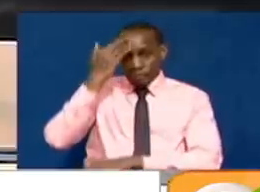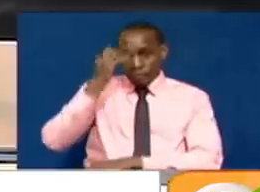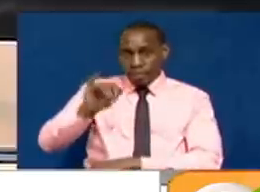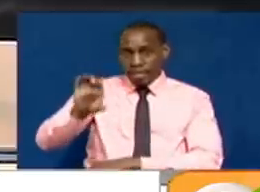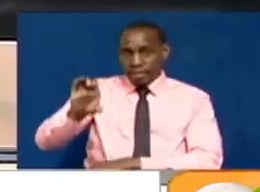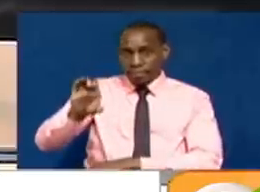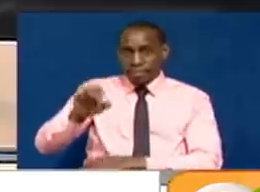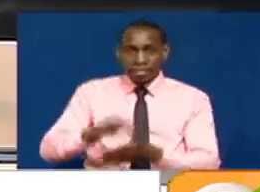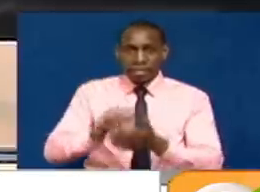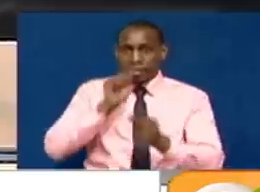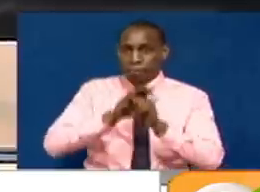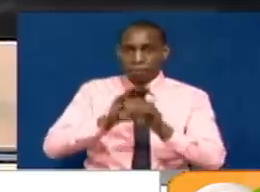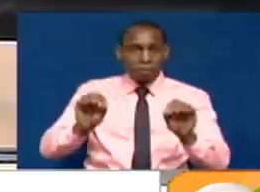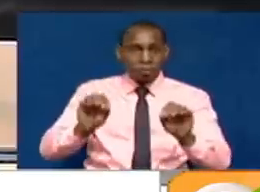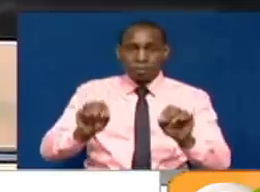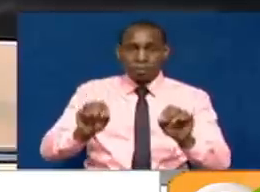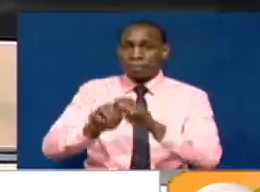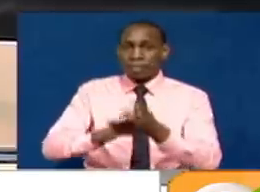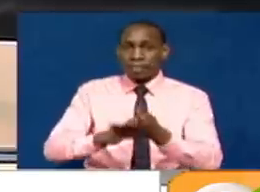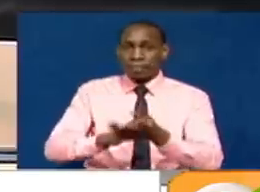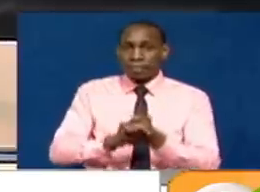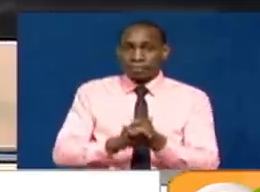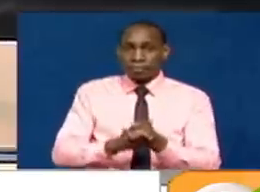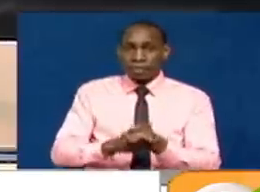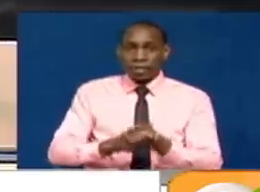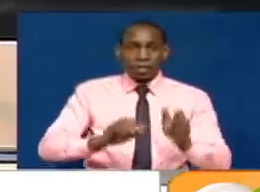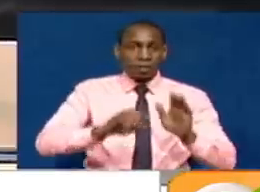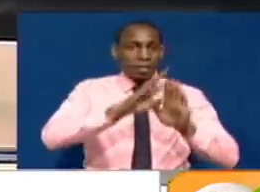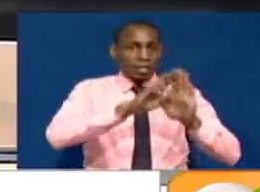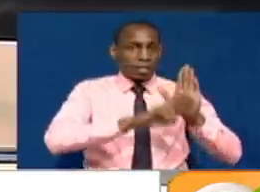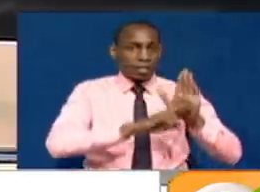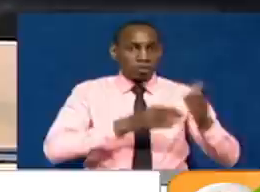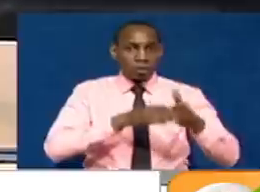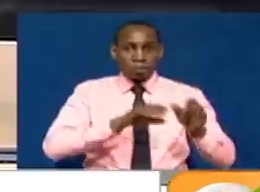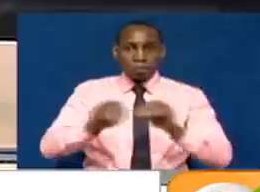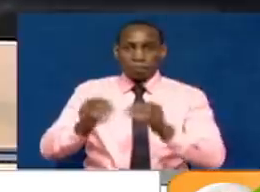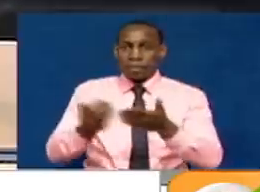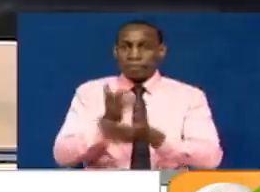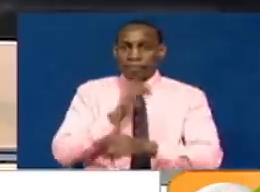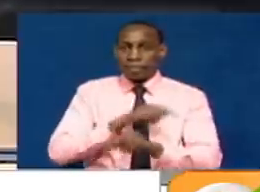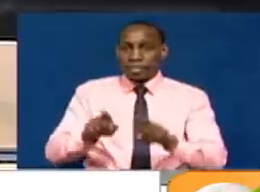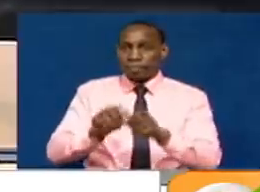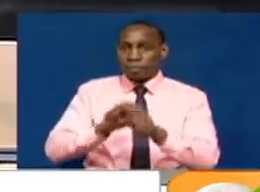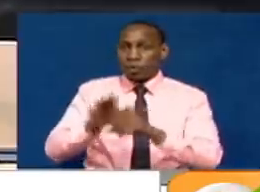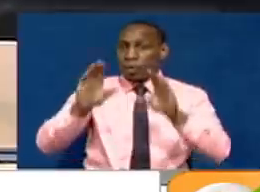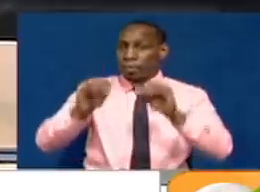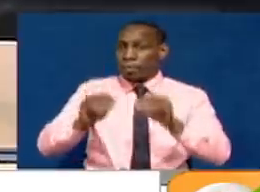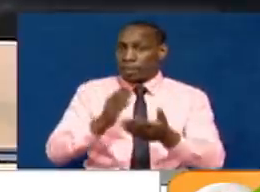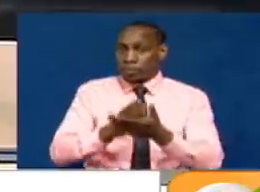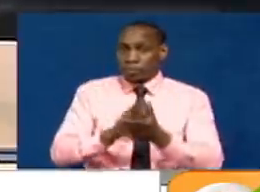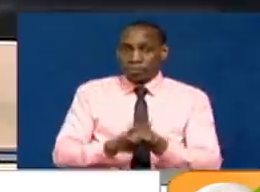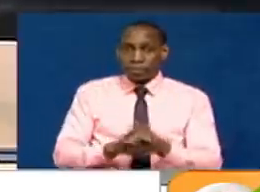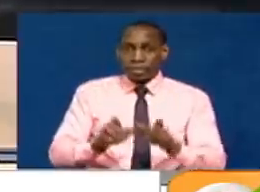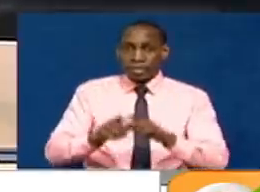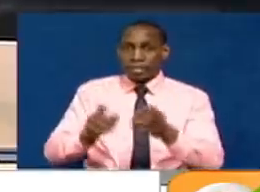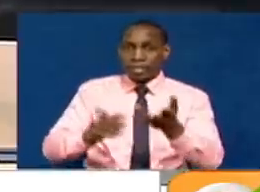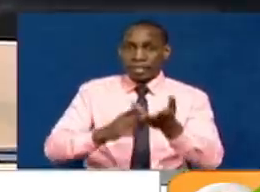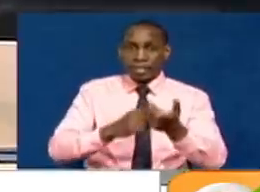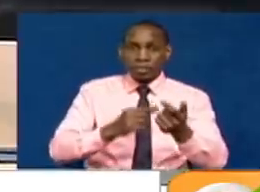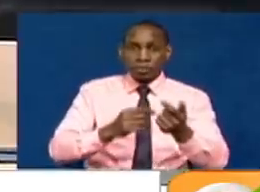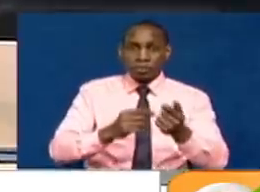is making no promises and end curfew and end of COVID, or is it? The new numbers and the